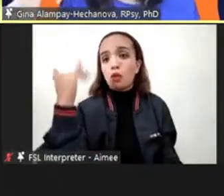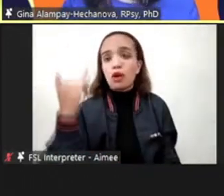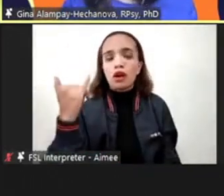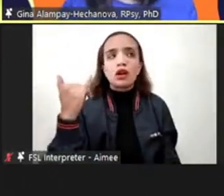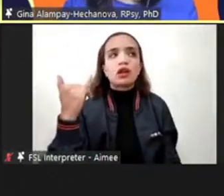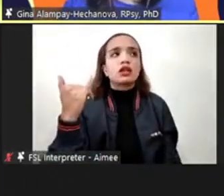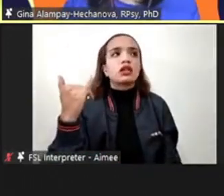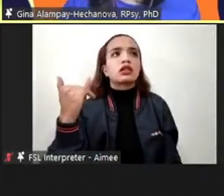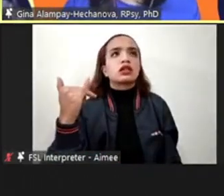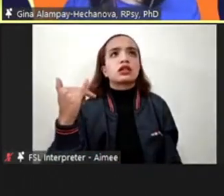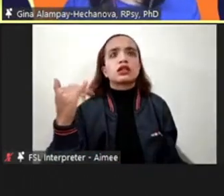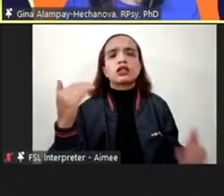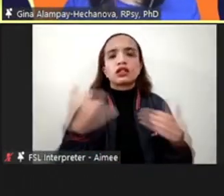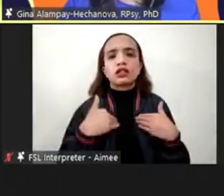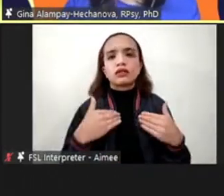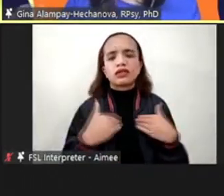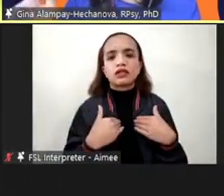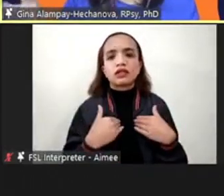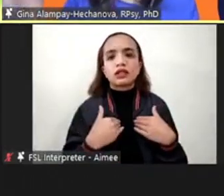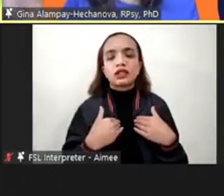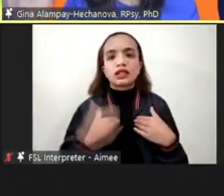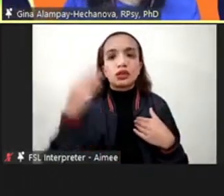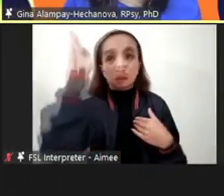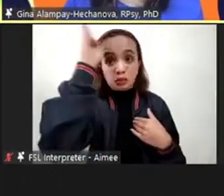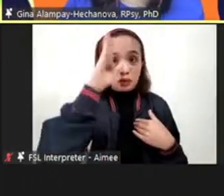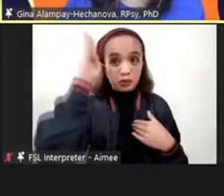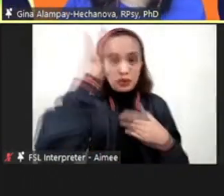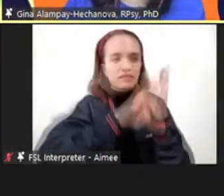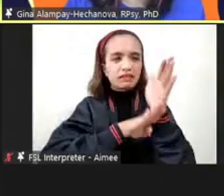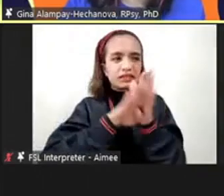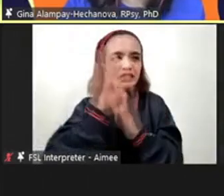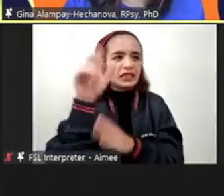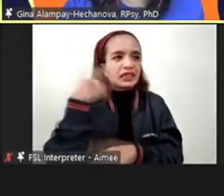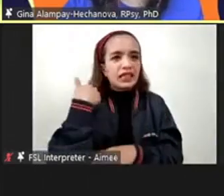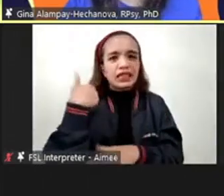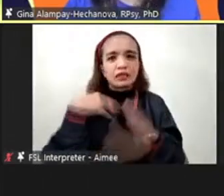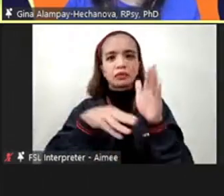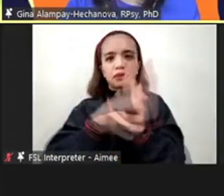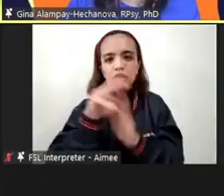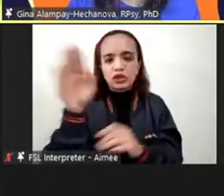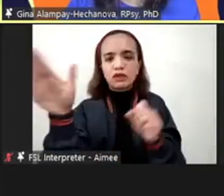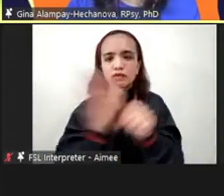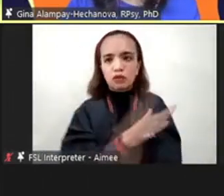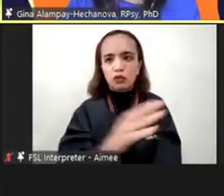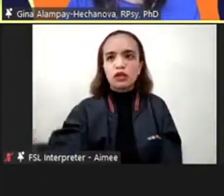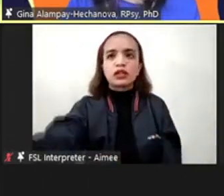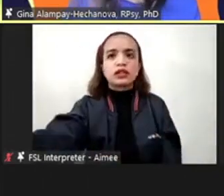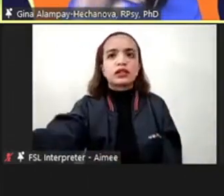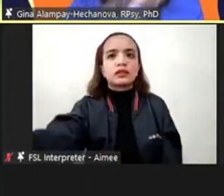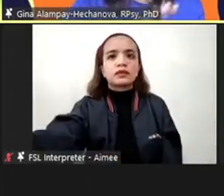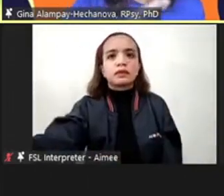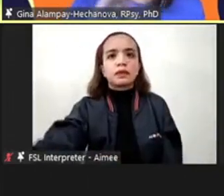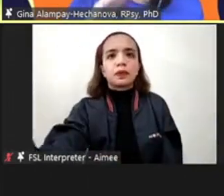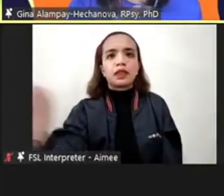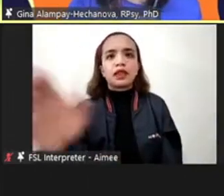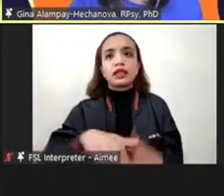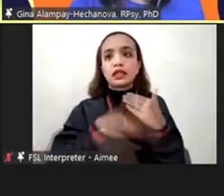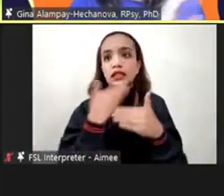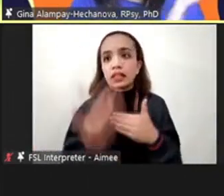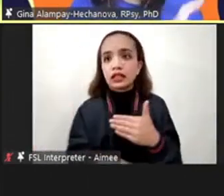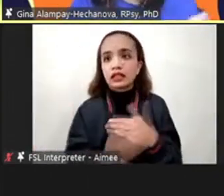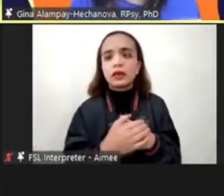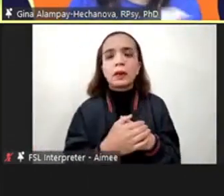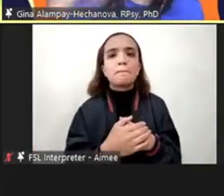that our brain development does not mature, our brain does not mature fully until the mid-20s. And so from then,